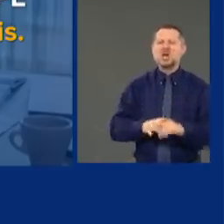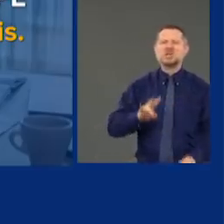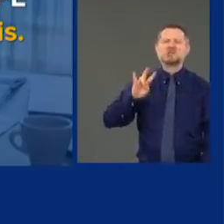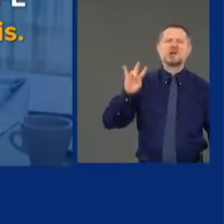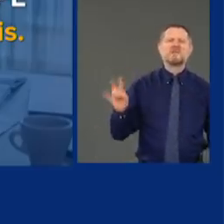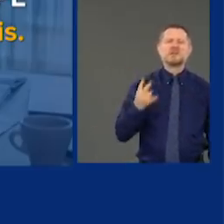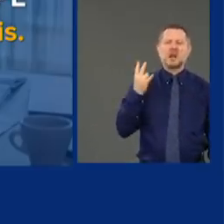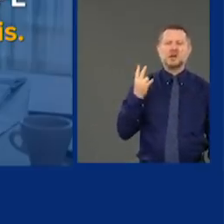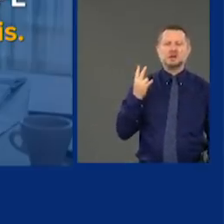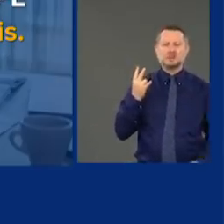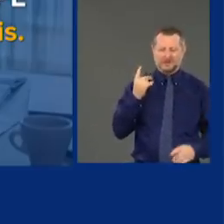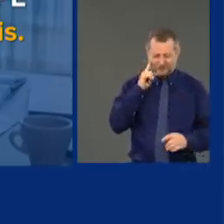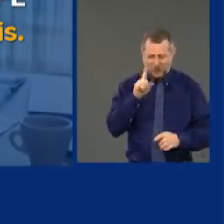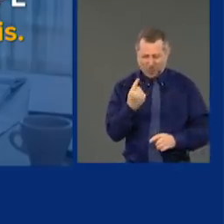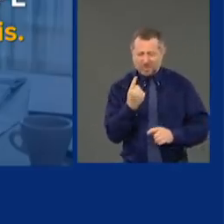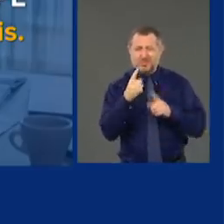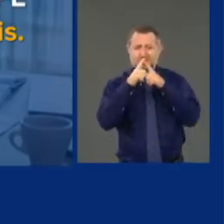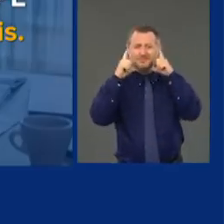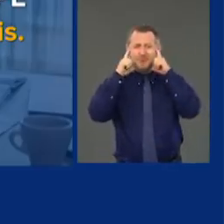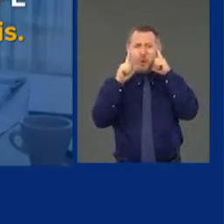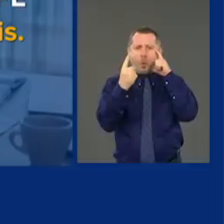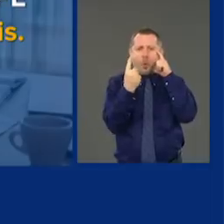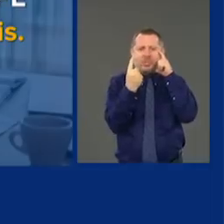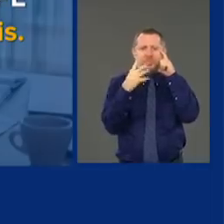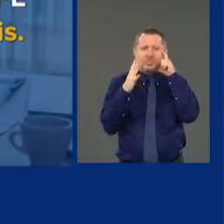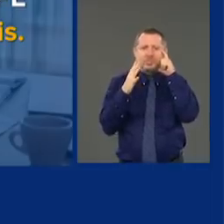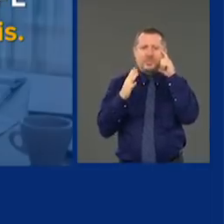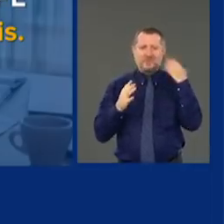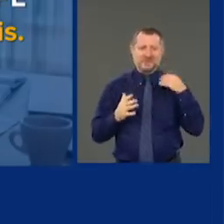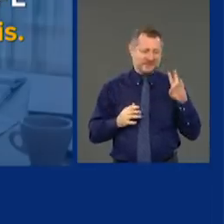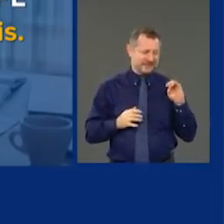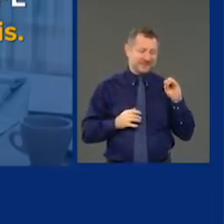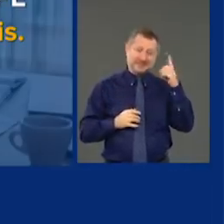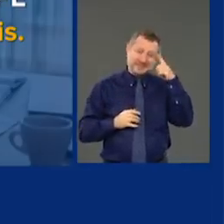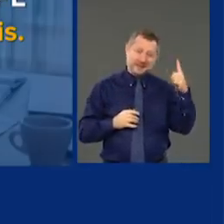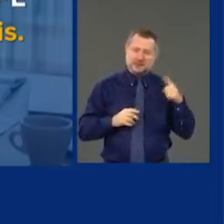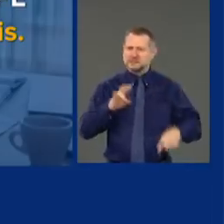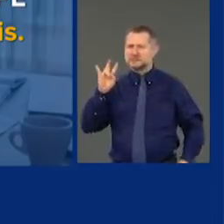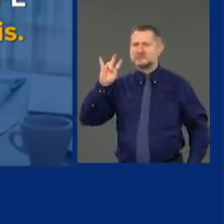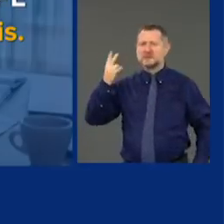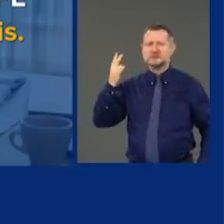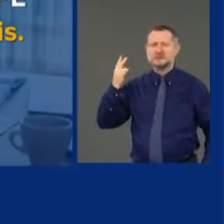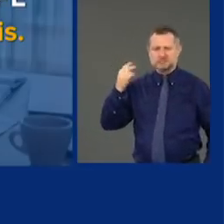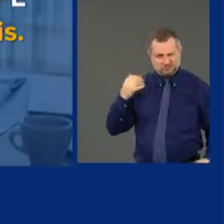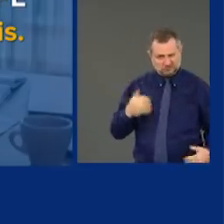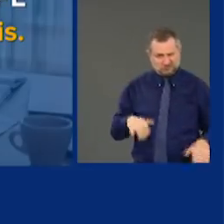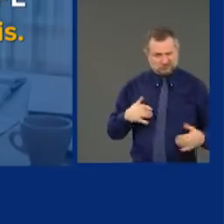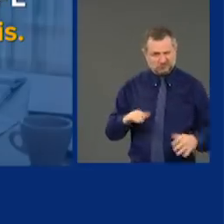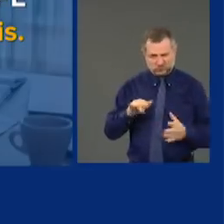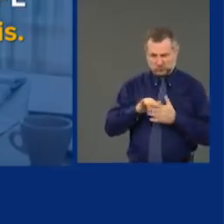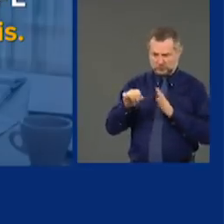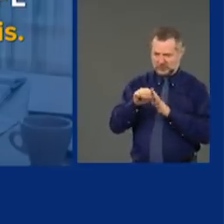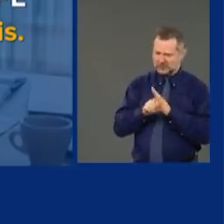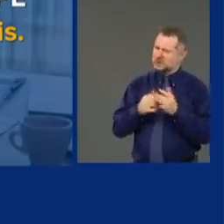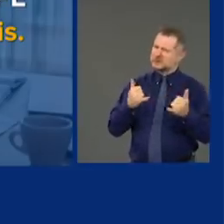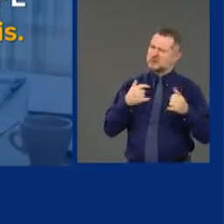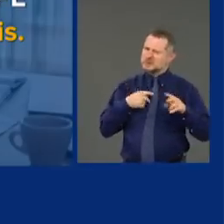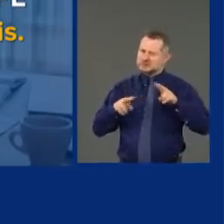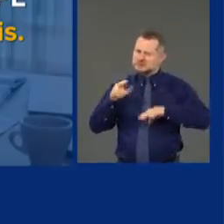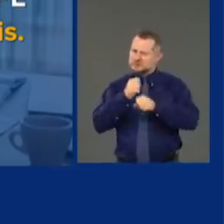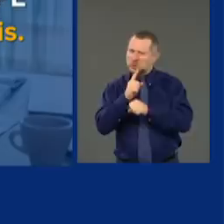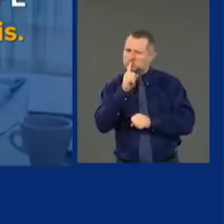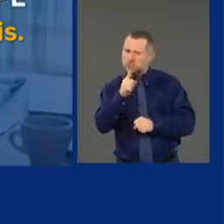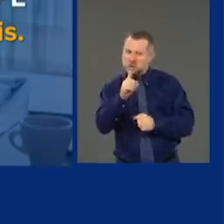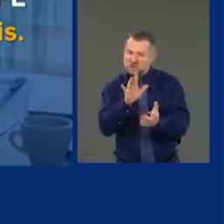same mask. So whatever we can do on a statewide basis is statewide price gouging. Doesn't